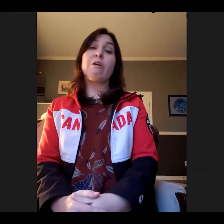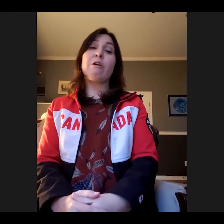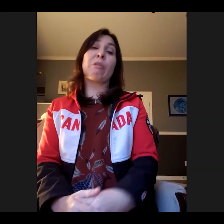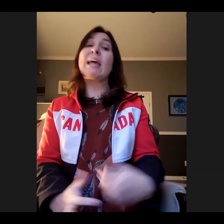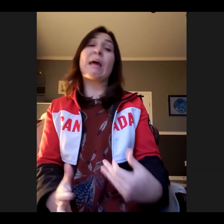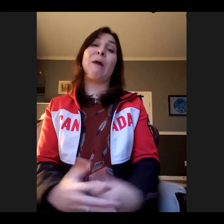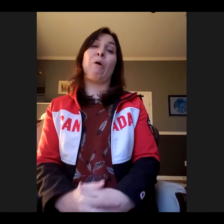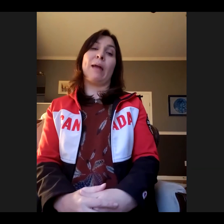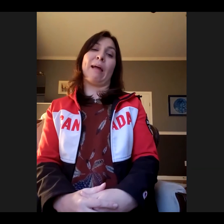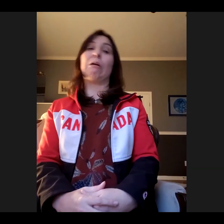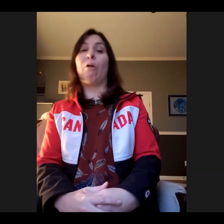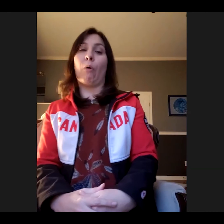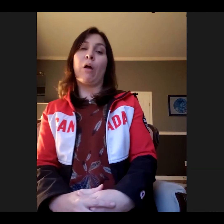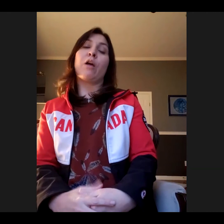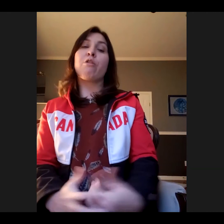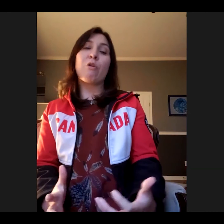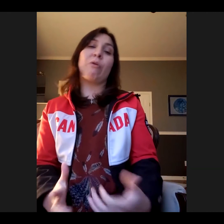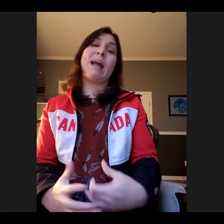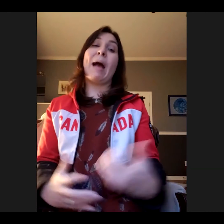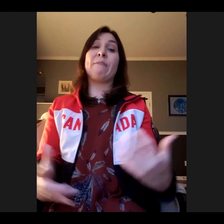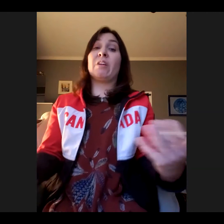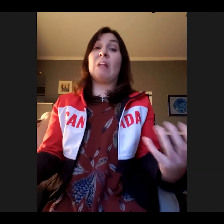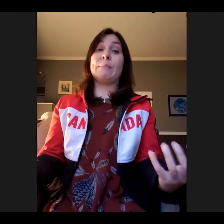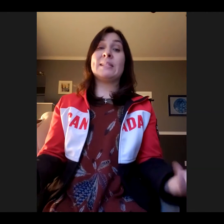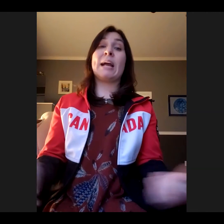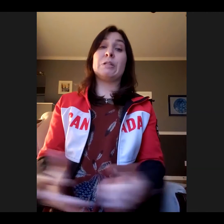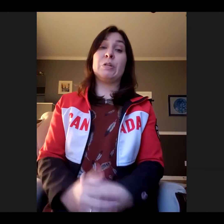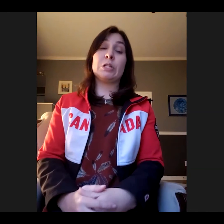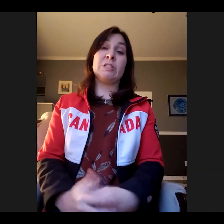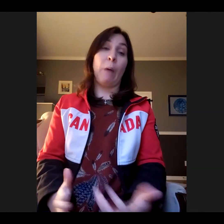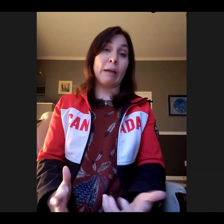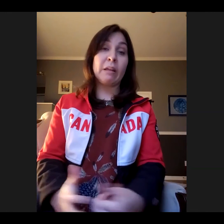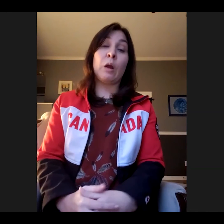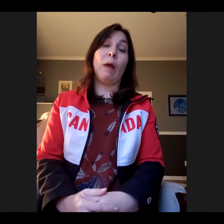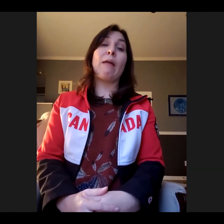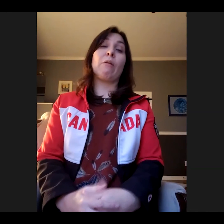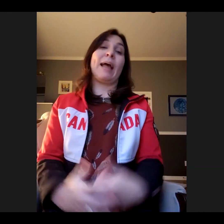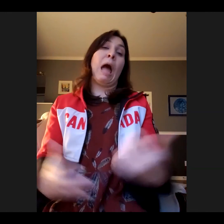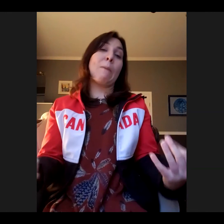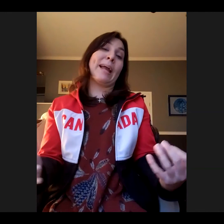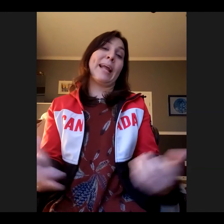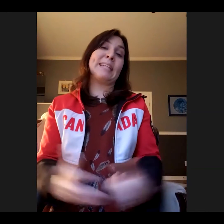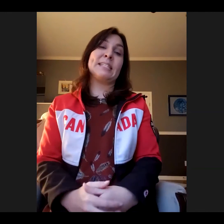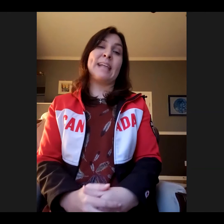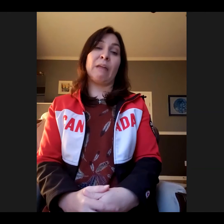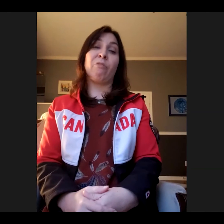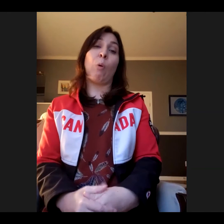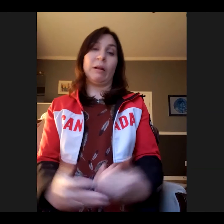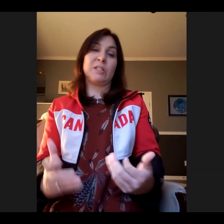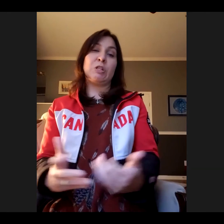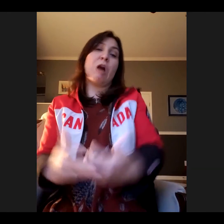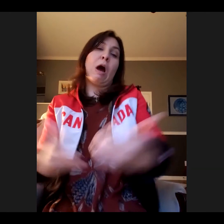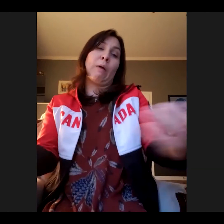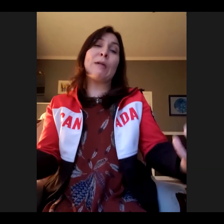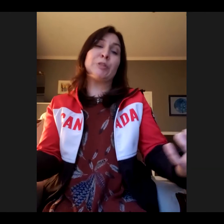solution, you don't think about like, oh, shoot, now I have to climb the stairs. You just do it, right? Or like, how am I going to get to the second floor?